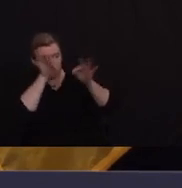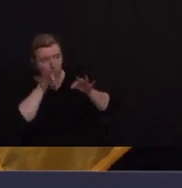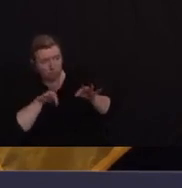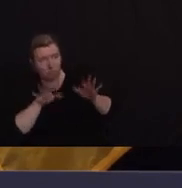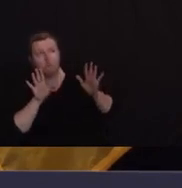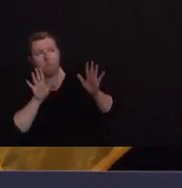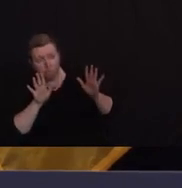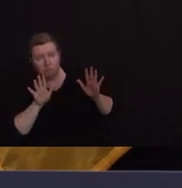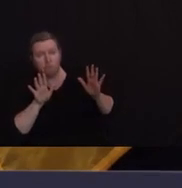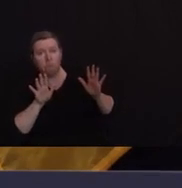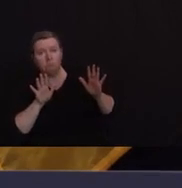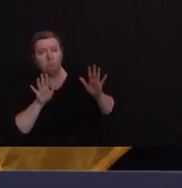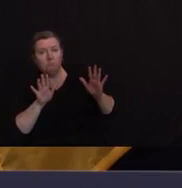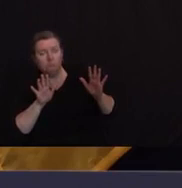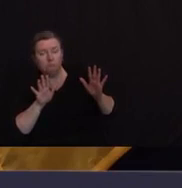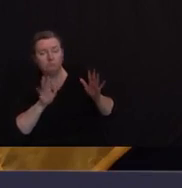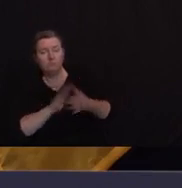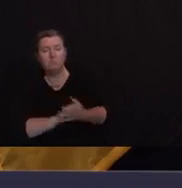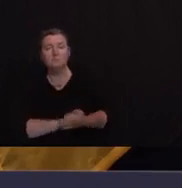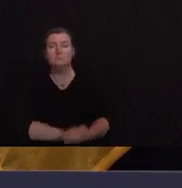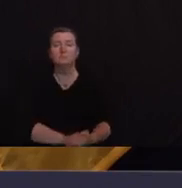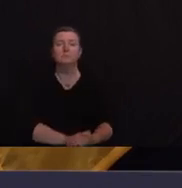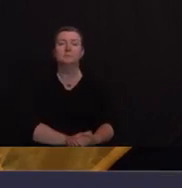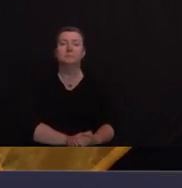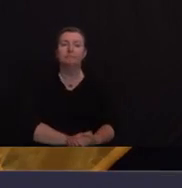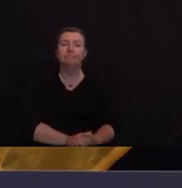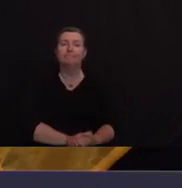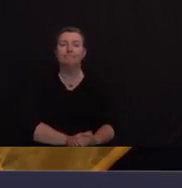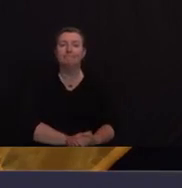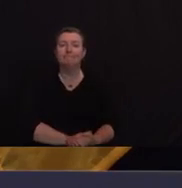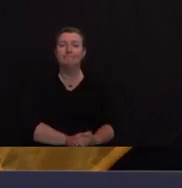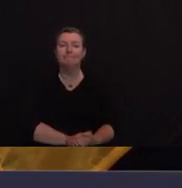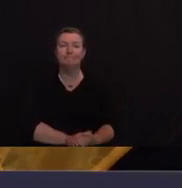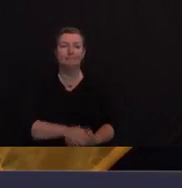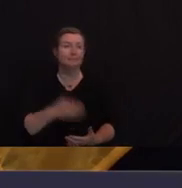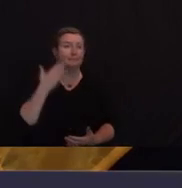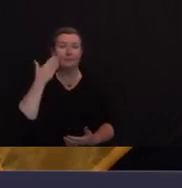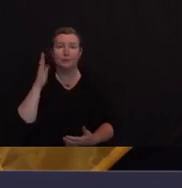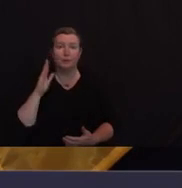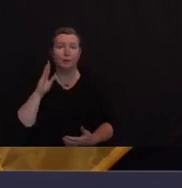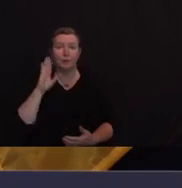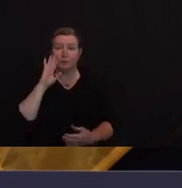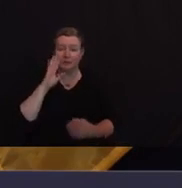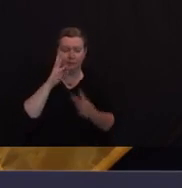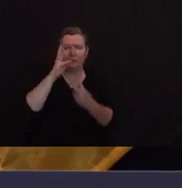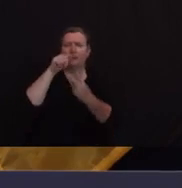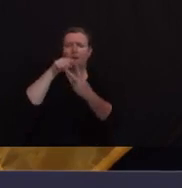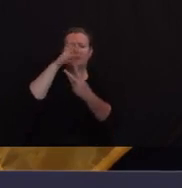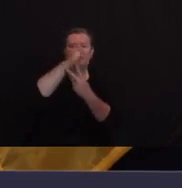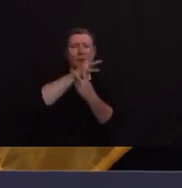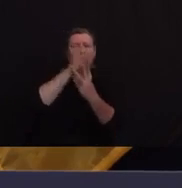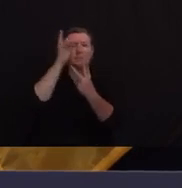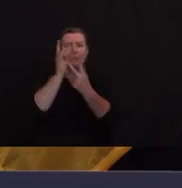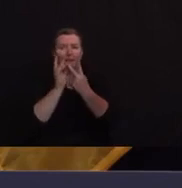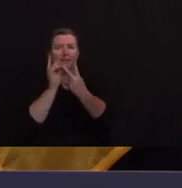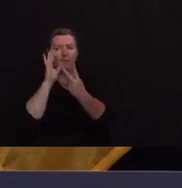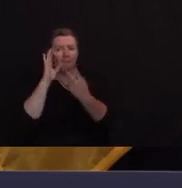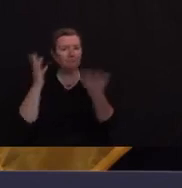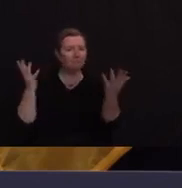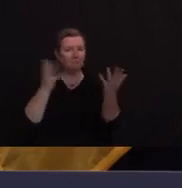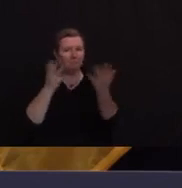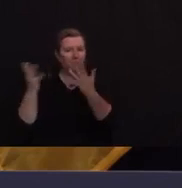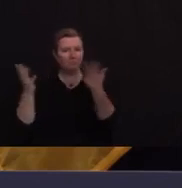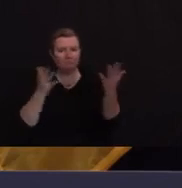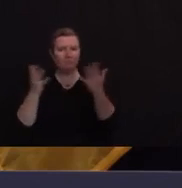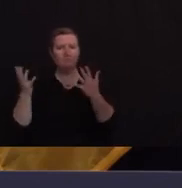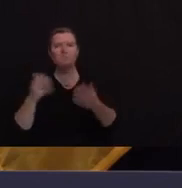a game changer in terms of the amount of people who are going to be eligible, whether it's 8 months after you've been fully vaccinated or 6 months after. If it's 6, a